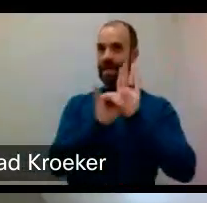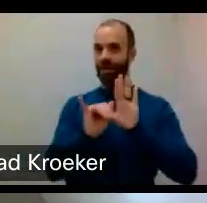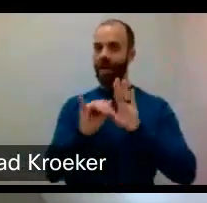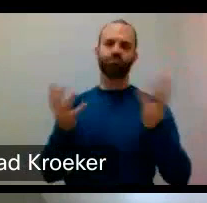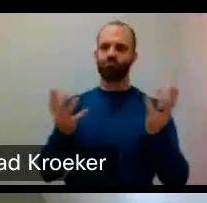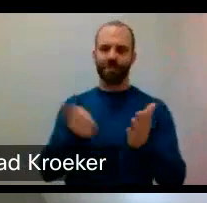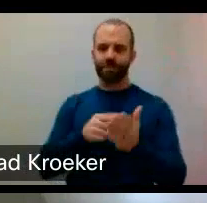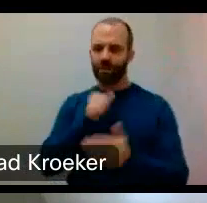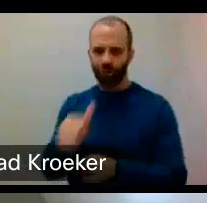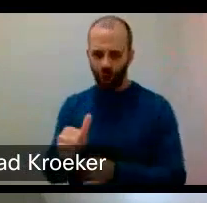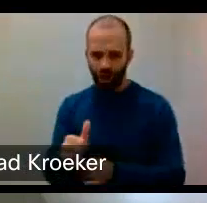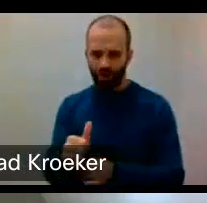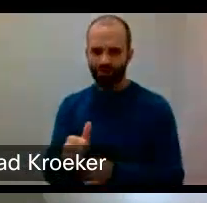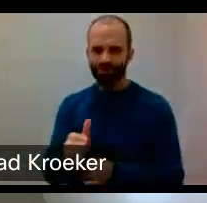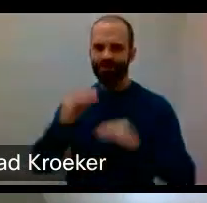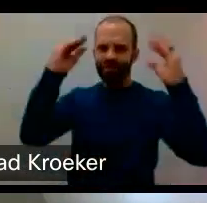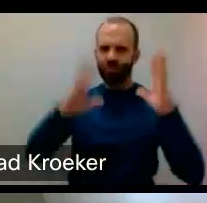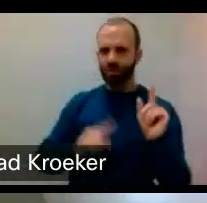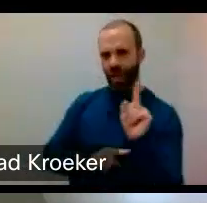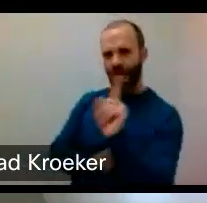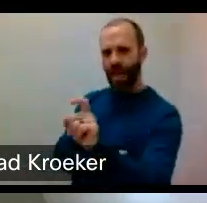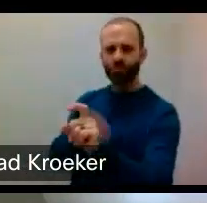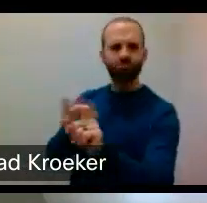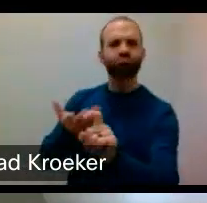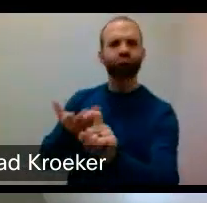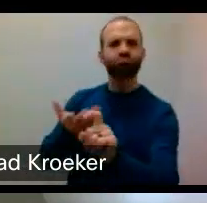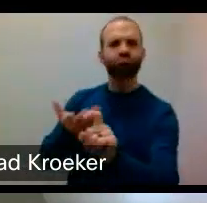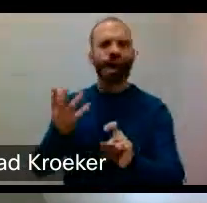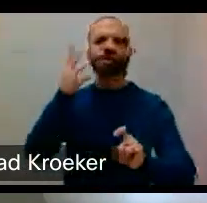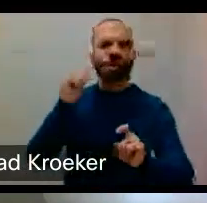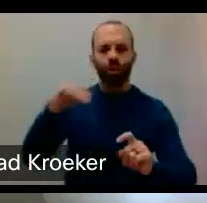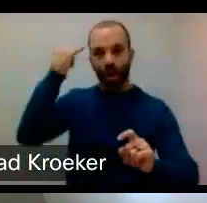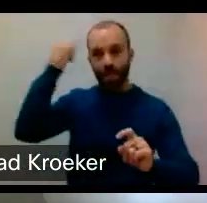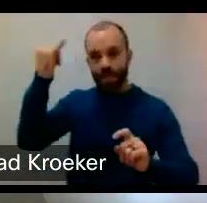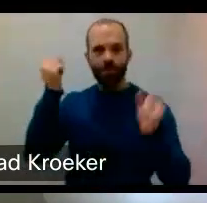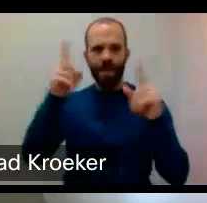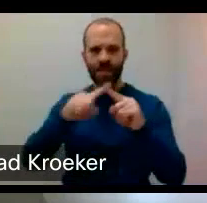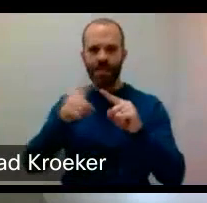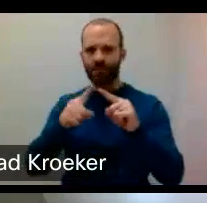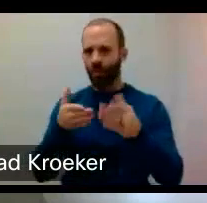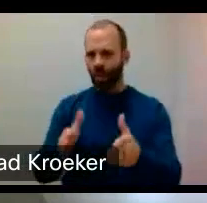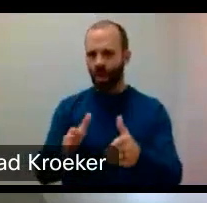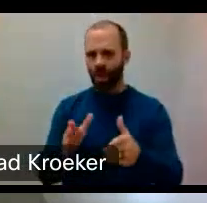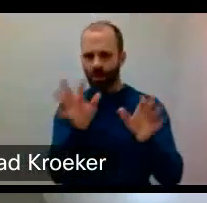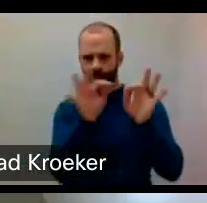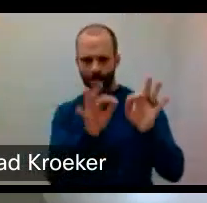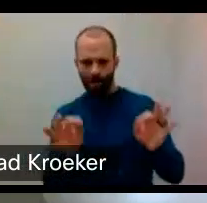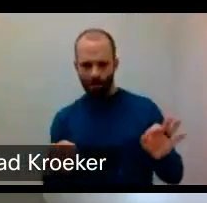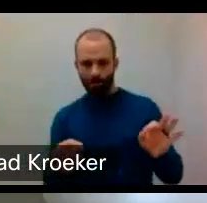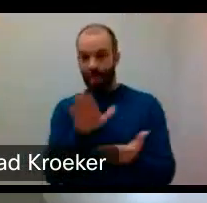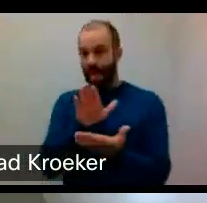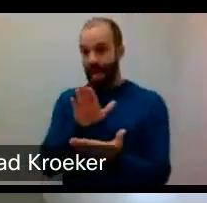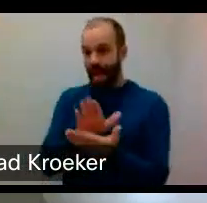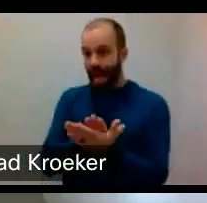can be asked to reflect on an experience or an idea in many different ways, academically and